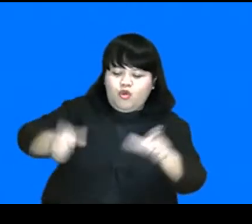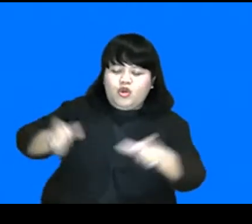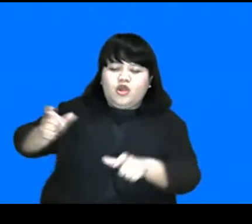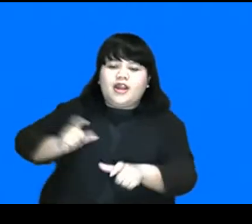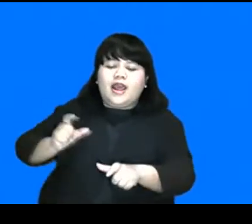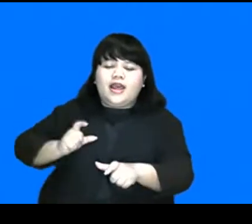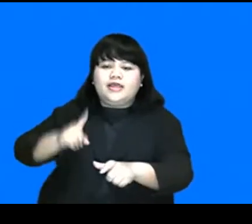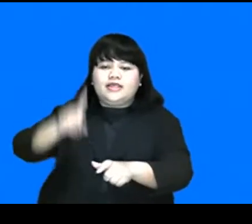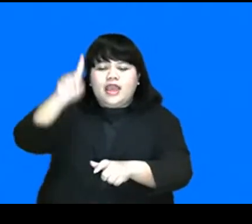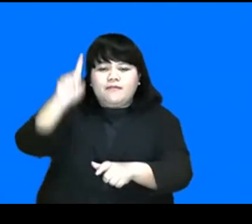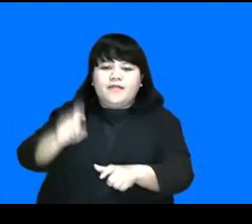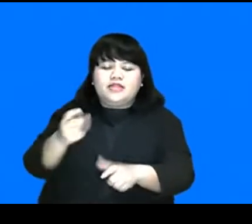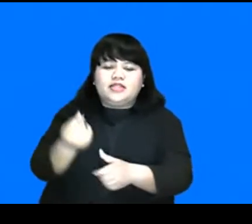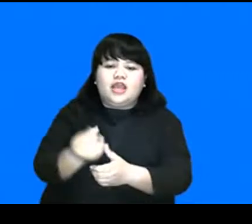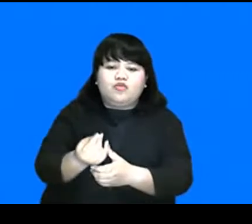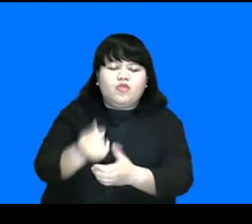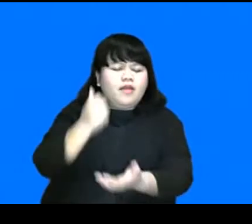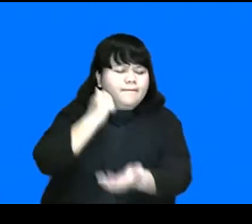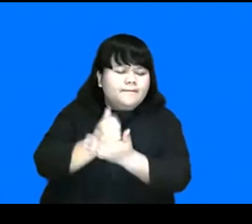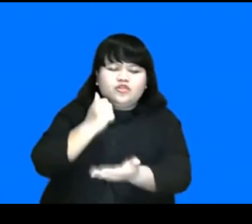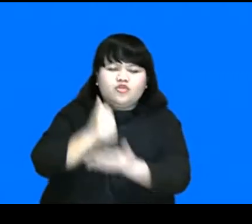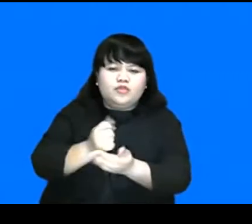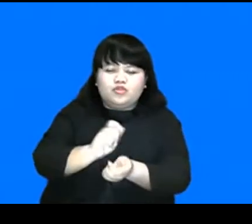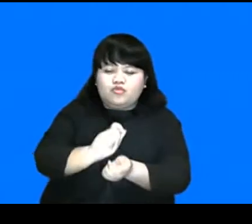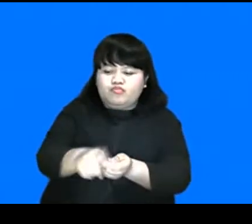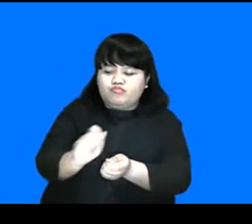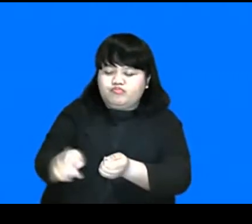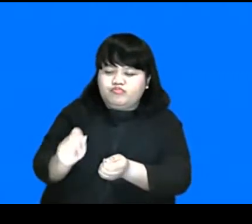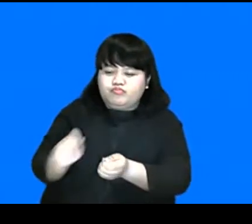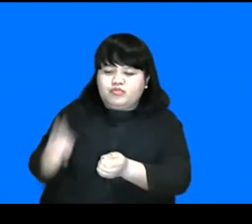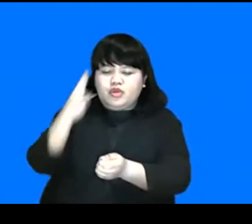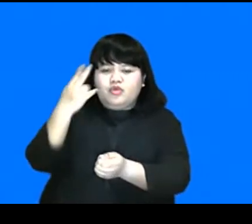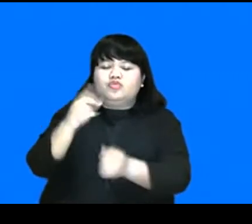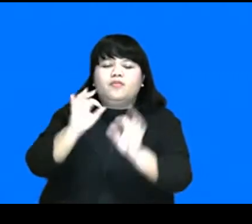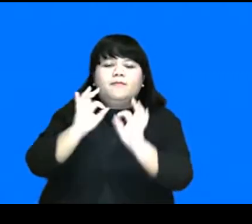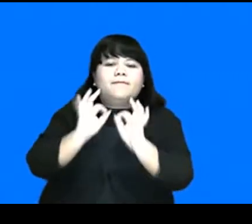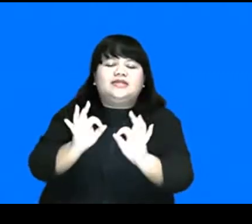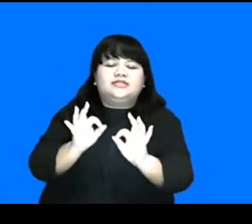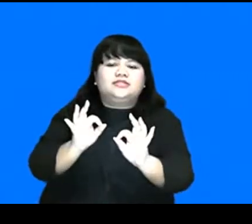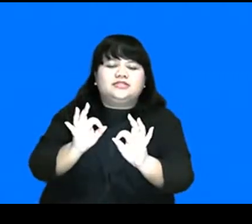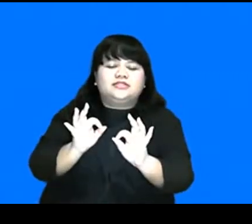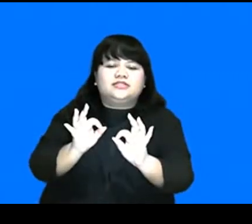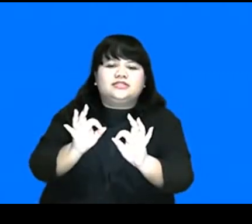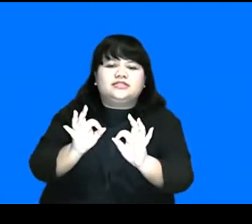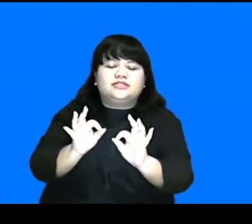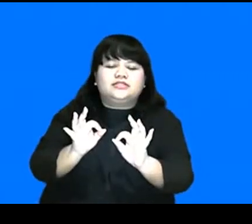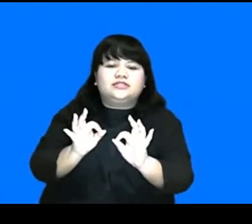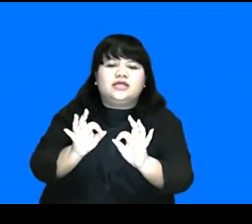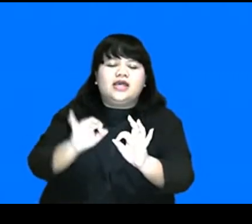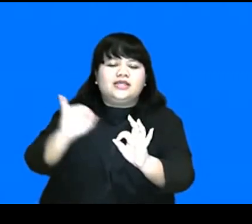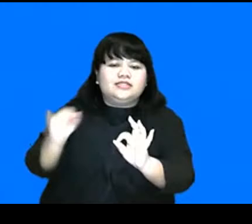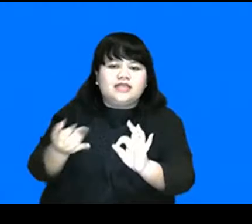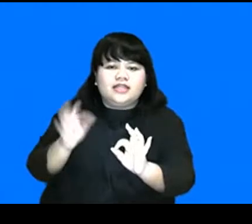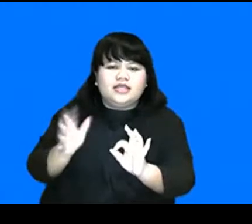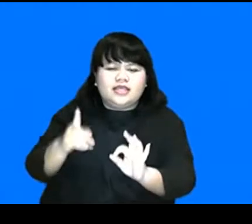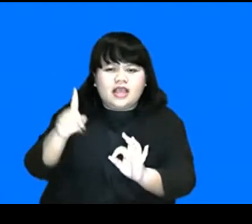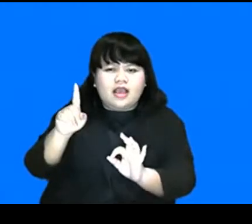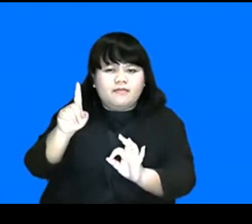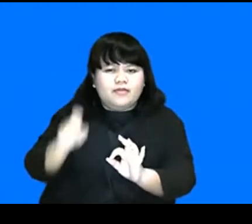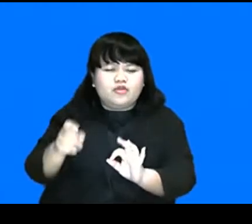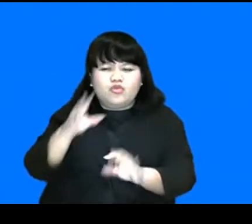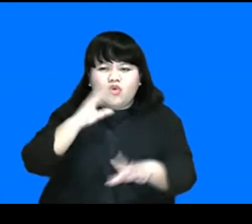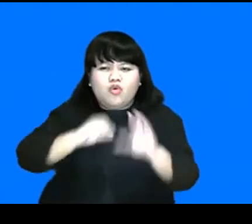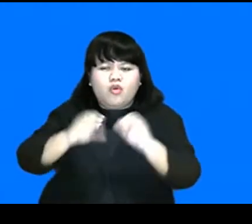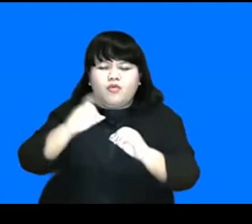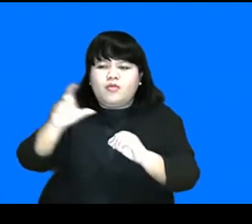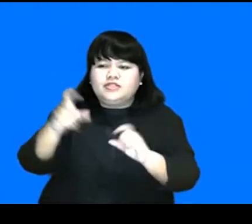the right places for the right things so that they don't have to talk of corporate social responsibility schemes and stuff like